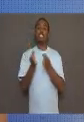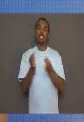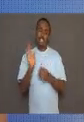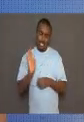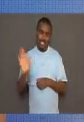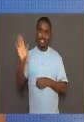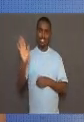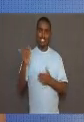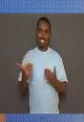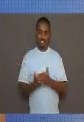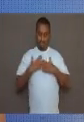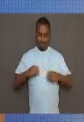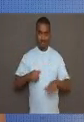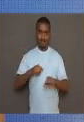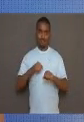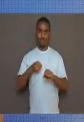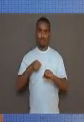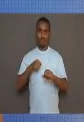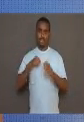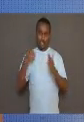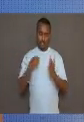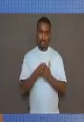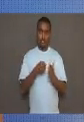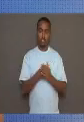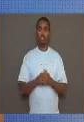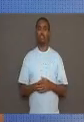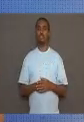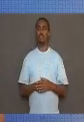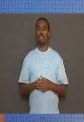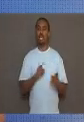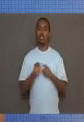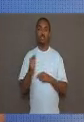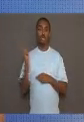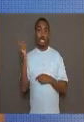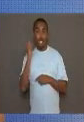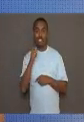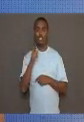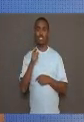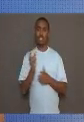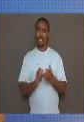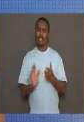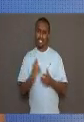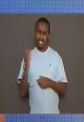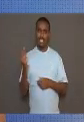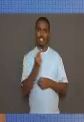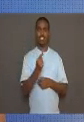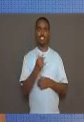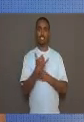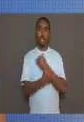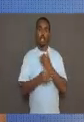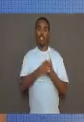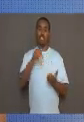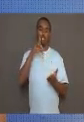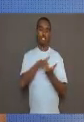his new jeans. As you listen, write down the names of each country and